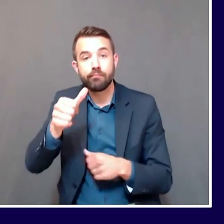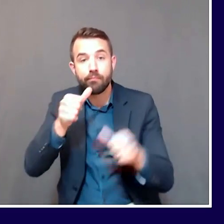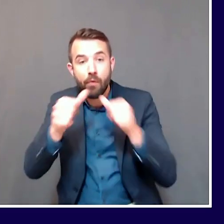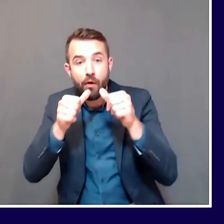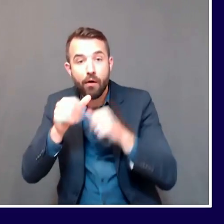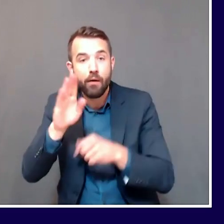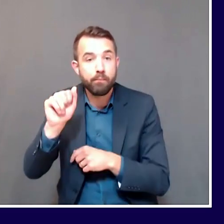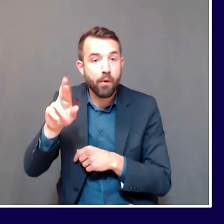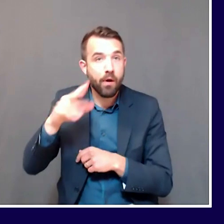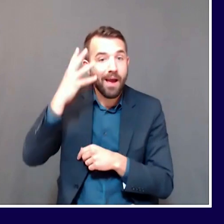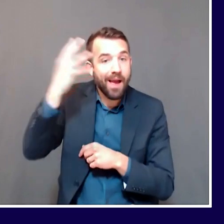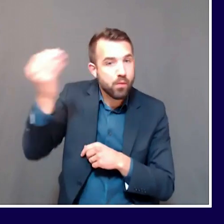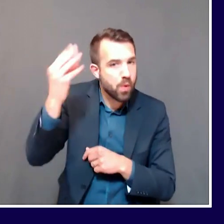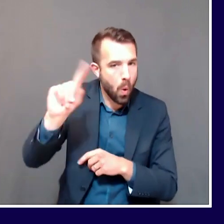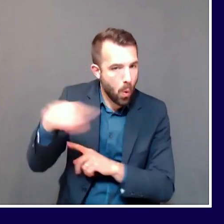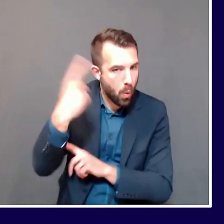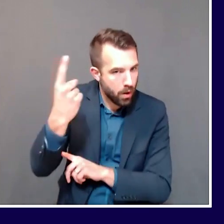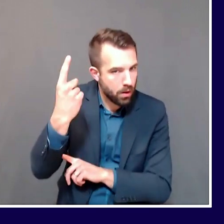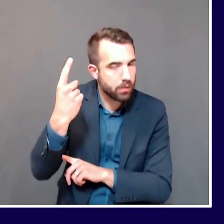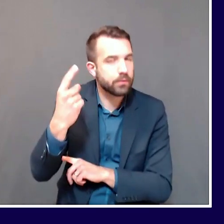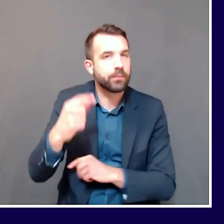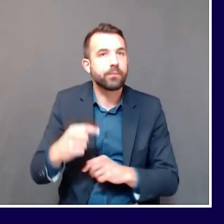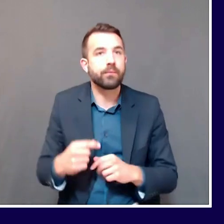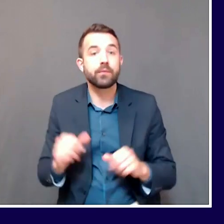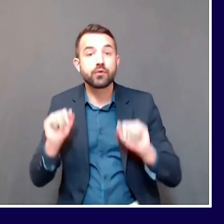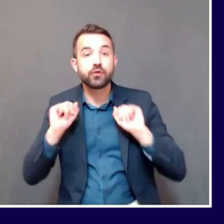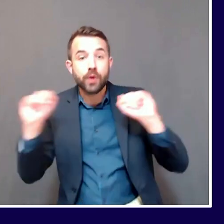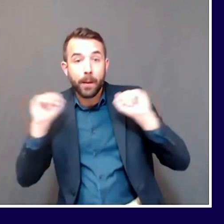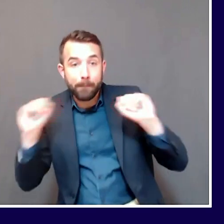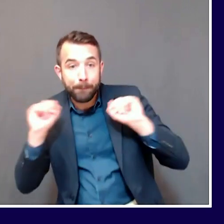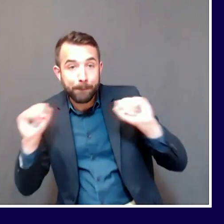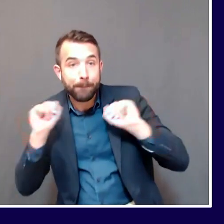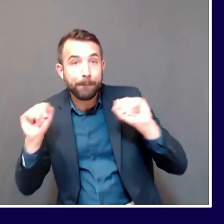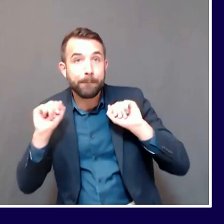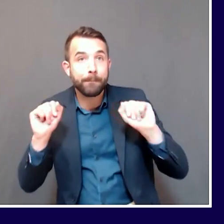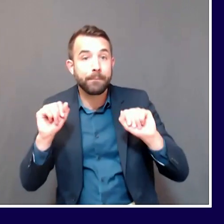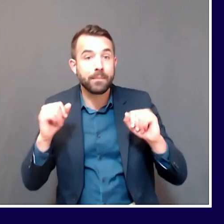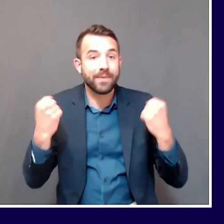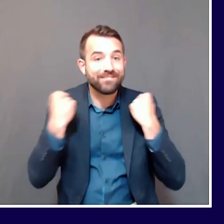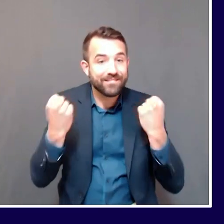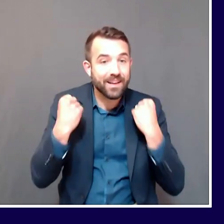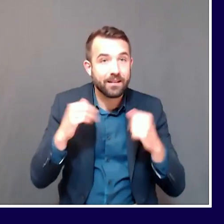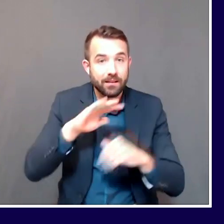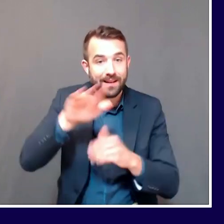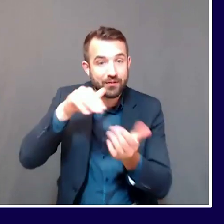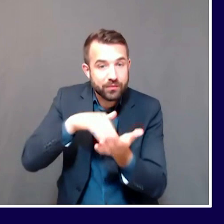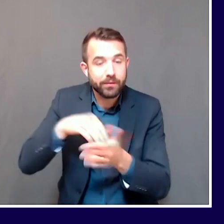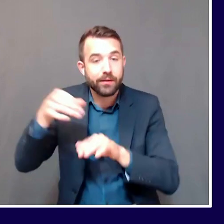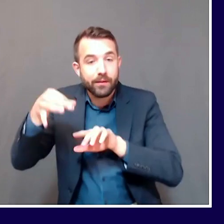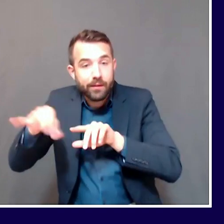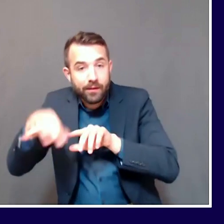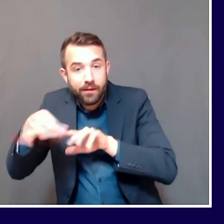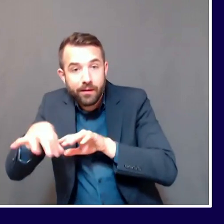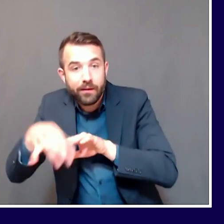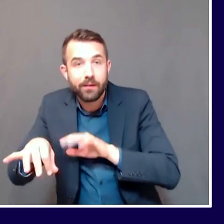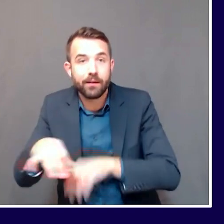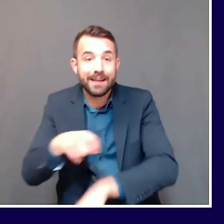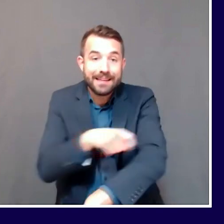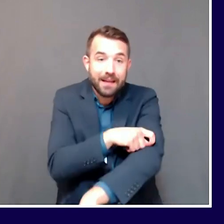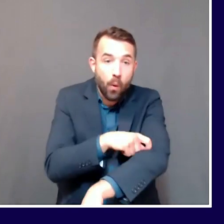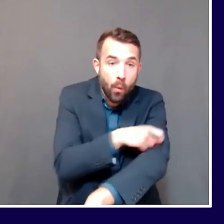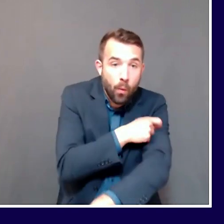service only, gyms and fitness centers, nail salons, tattoos and piercing